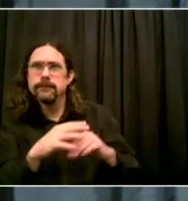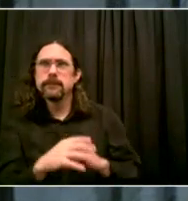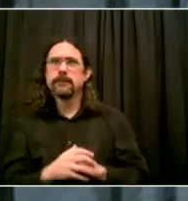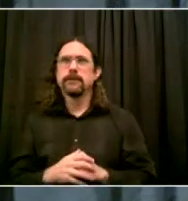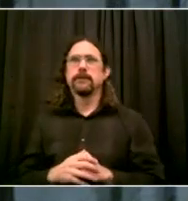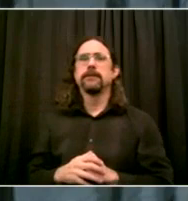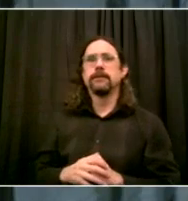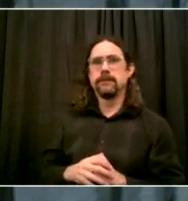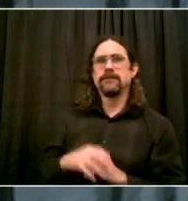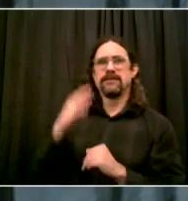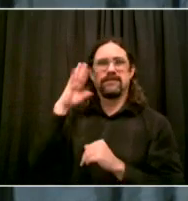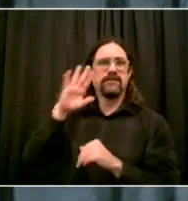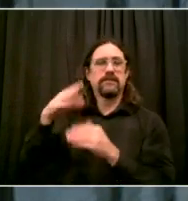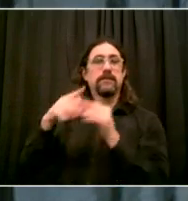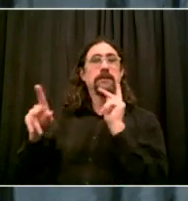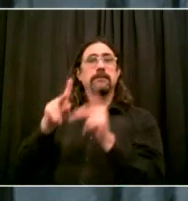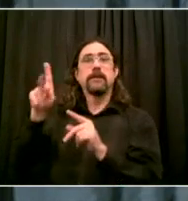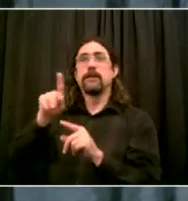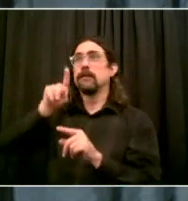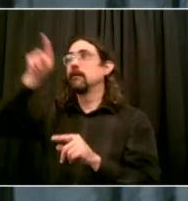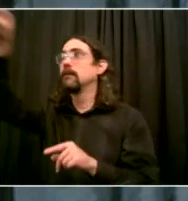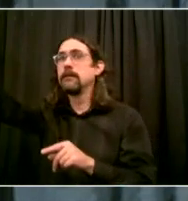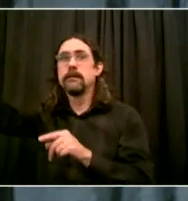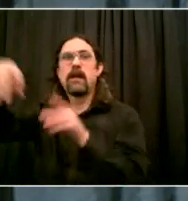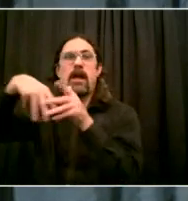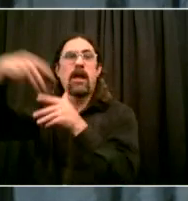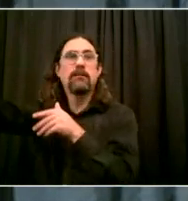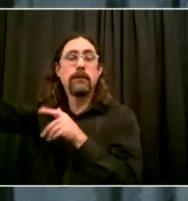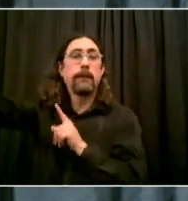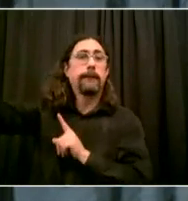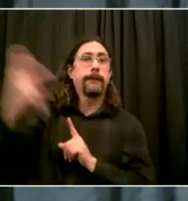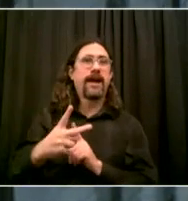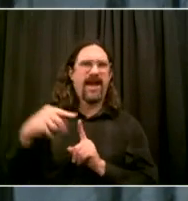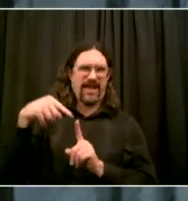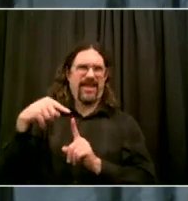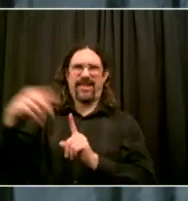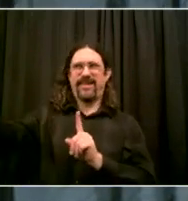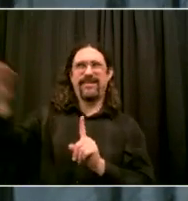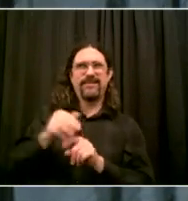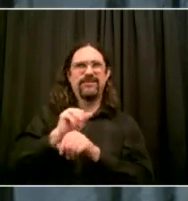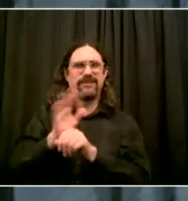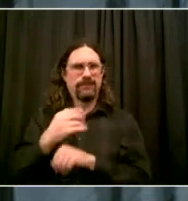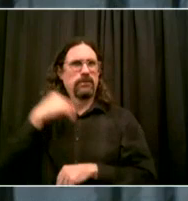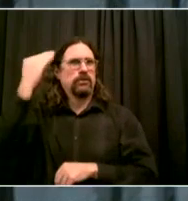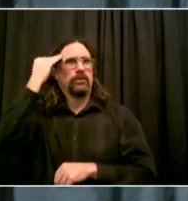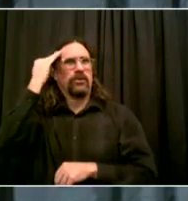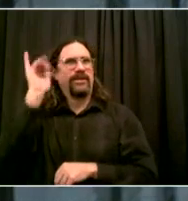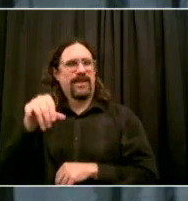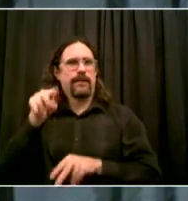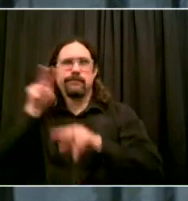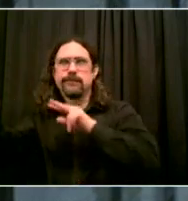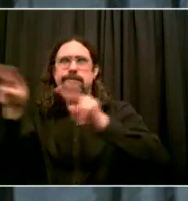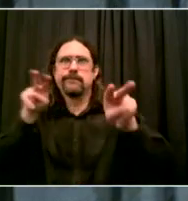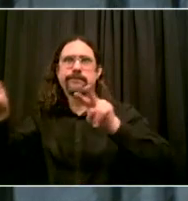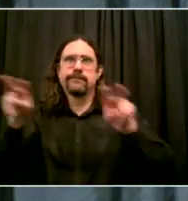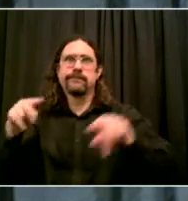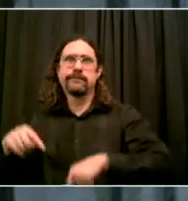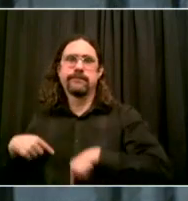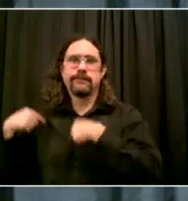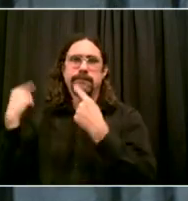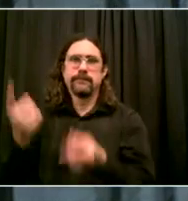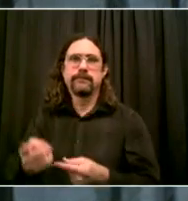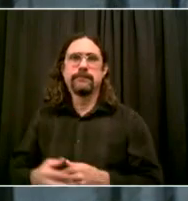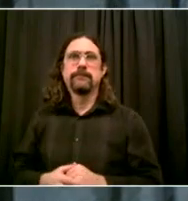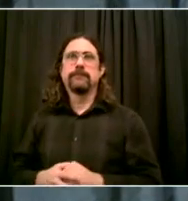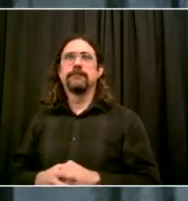we're able to able to interview, and we act on that information to know where we need to deploy our resources, where we need to do messaging, where we need to do specific